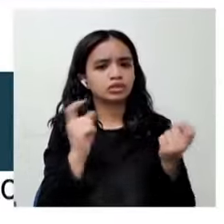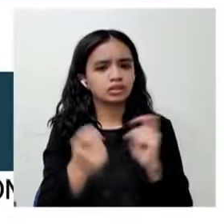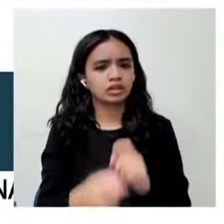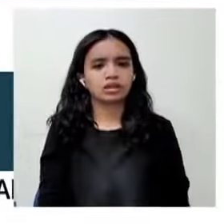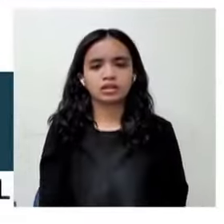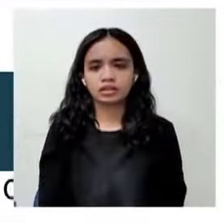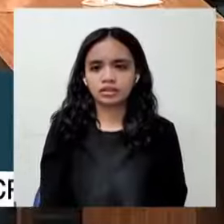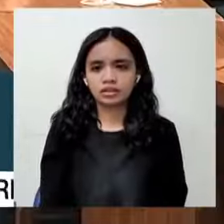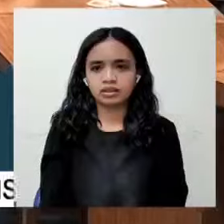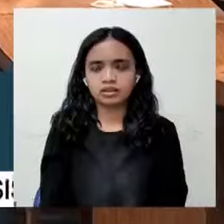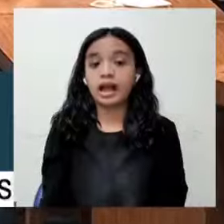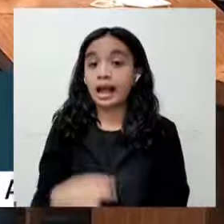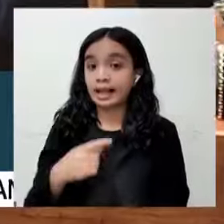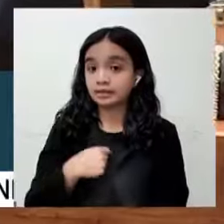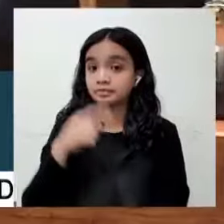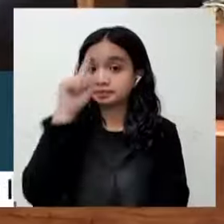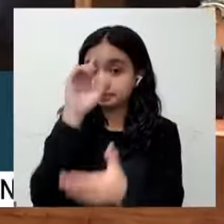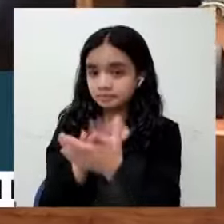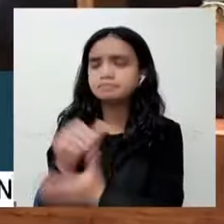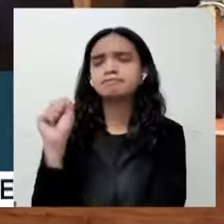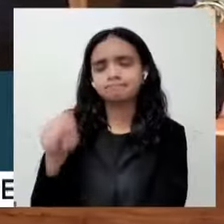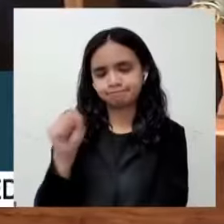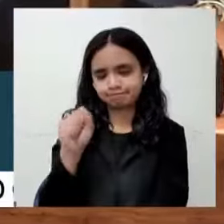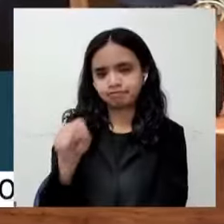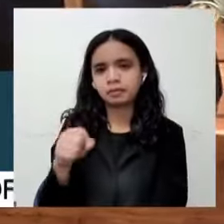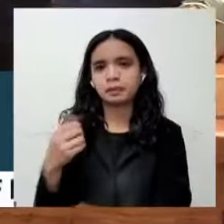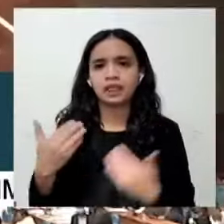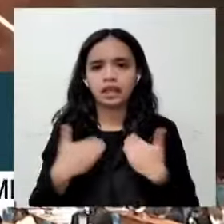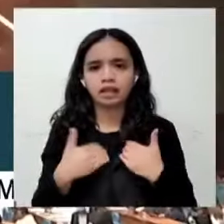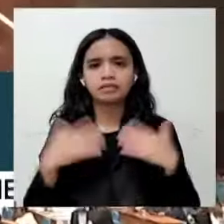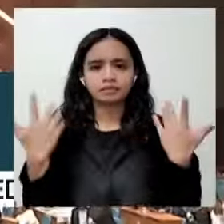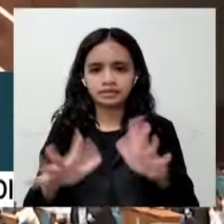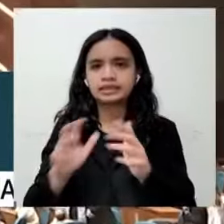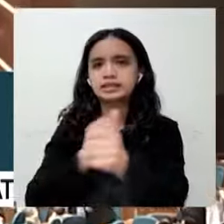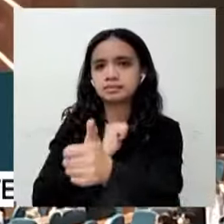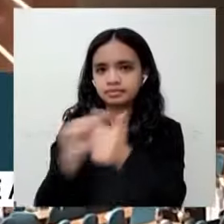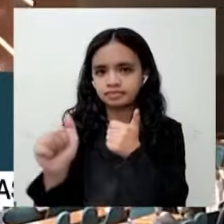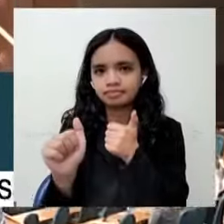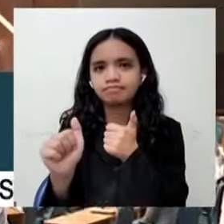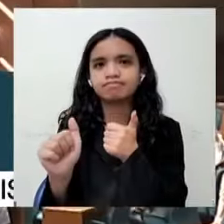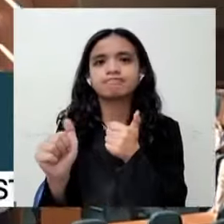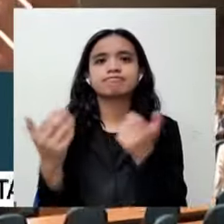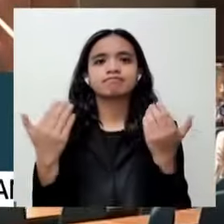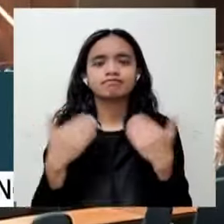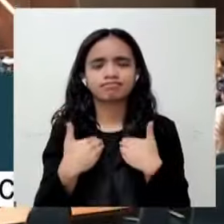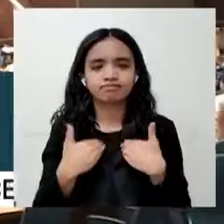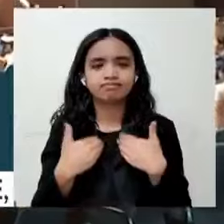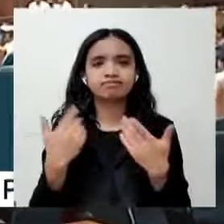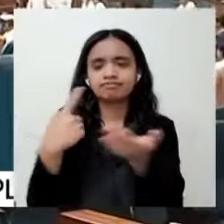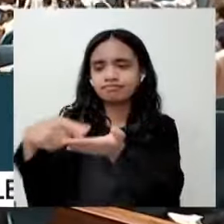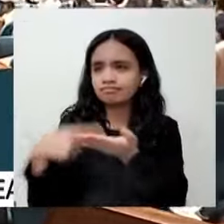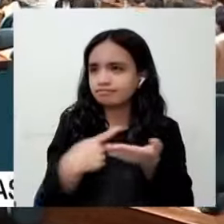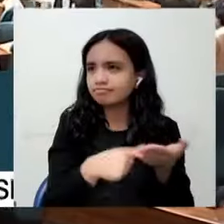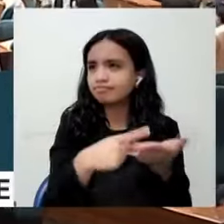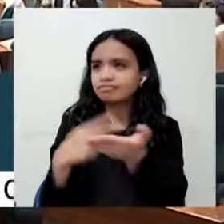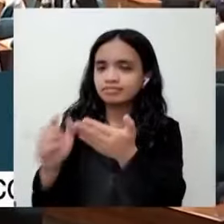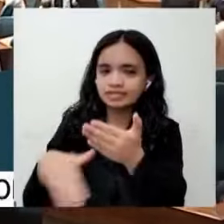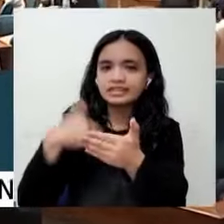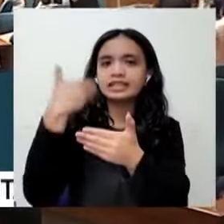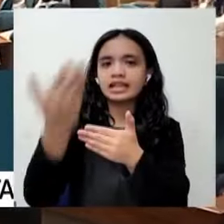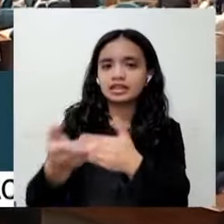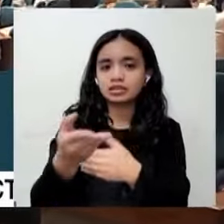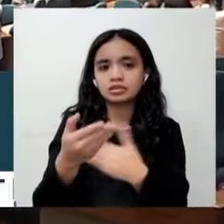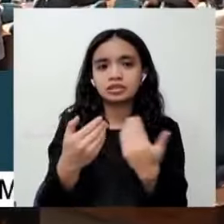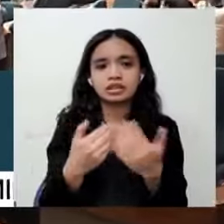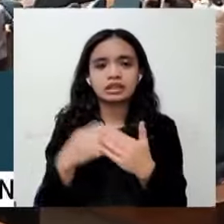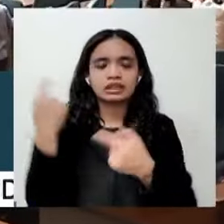I believe, we have already passed that. There will be deliberations within the next few days, and